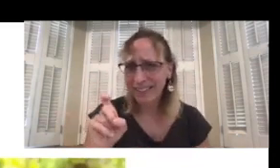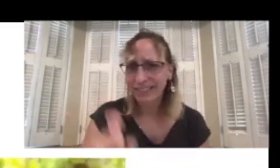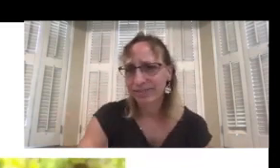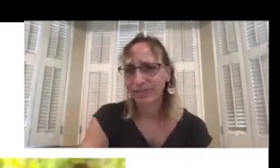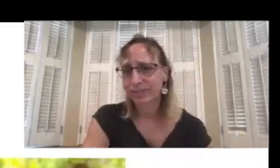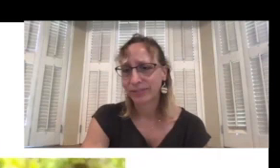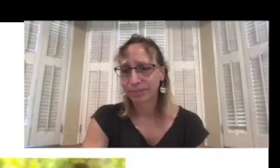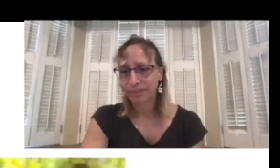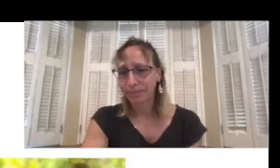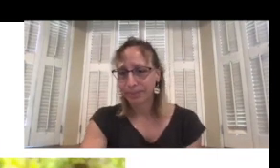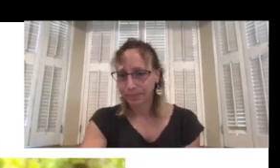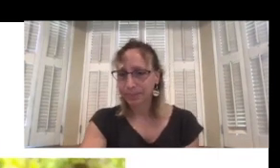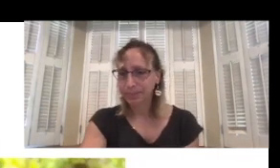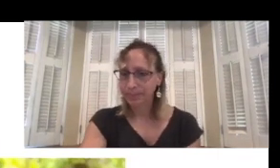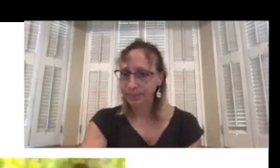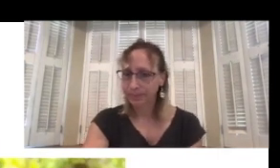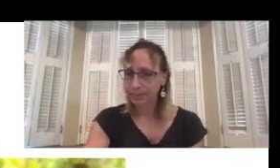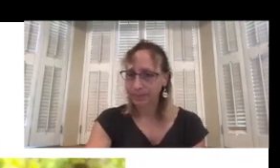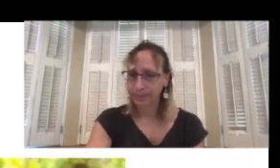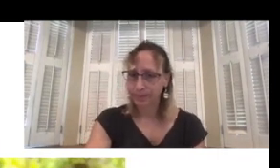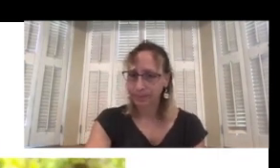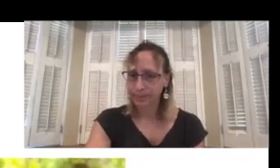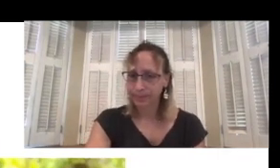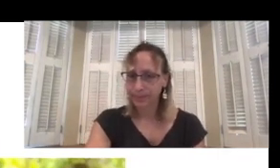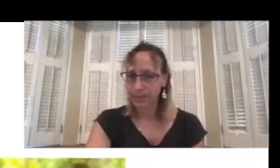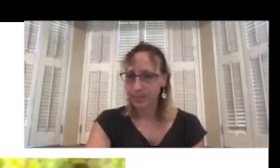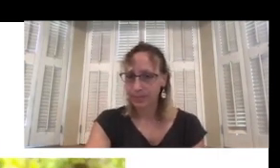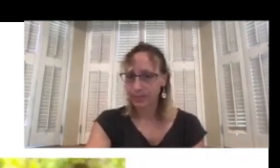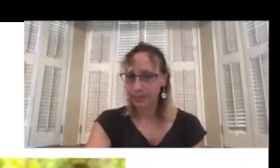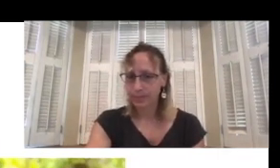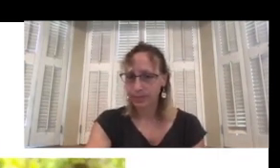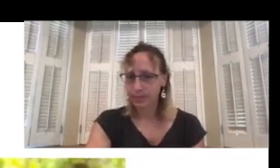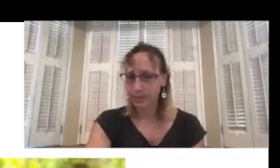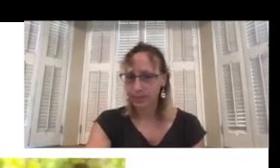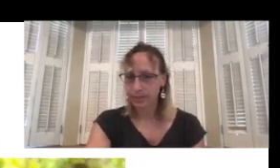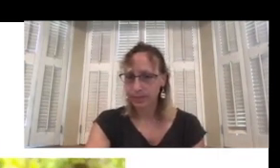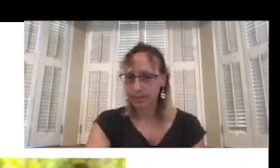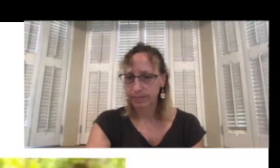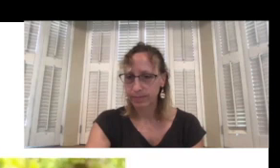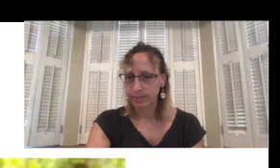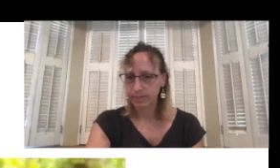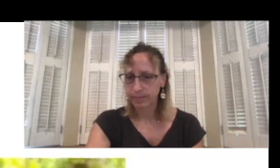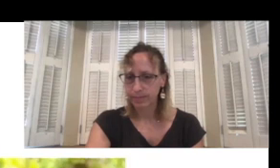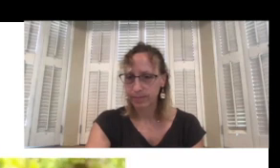I don't know if most schools use Blackboard, but that's another learning management system.